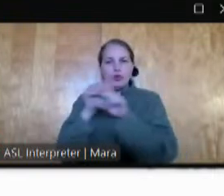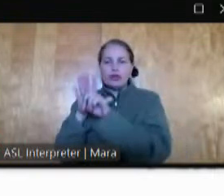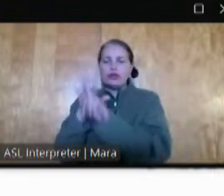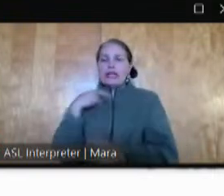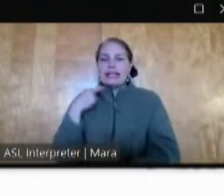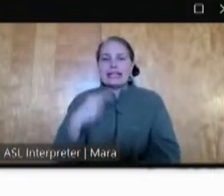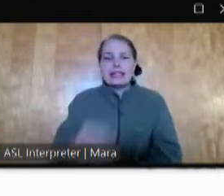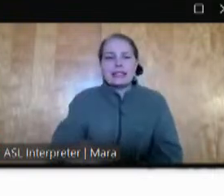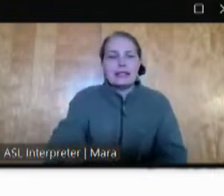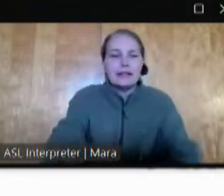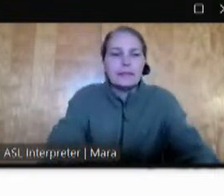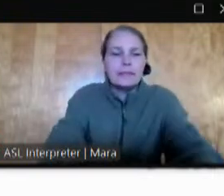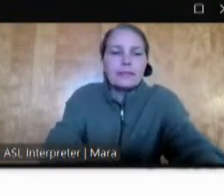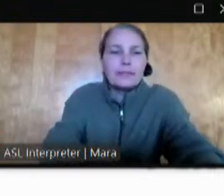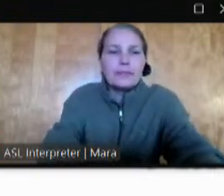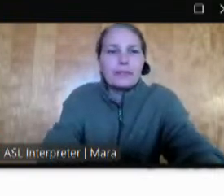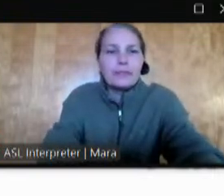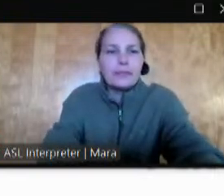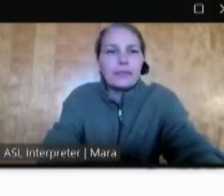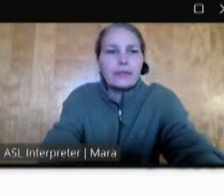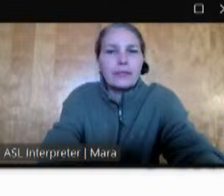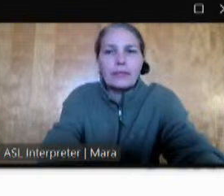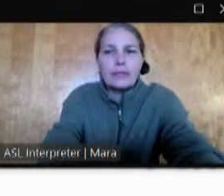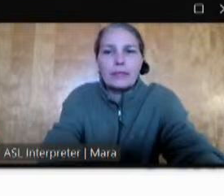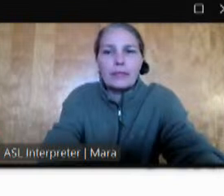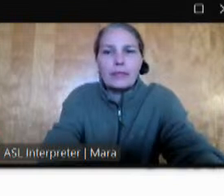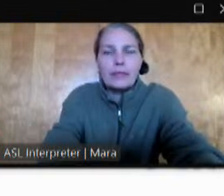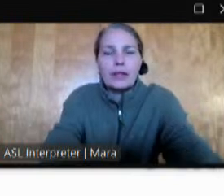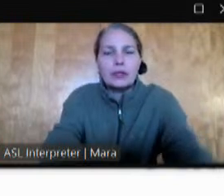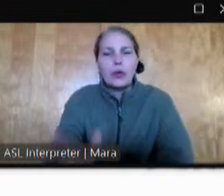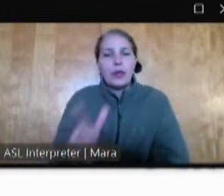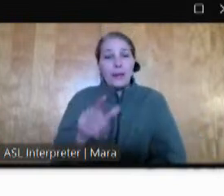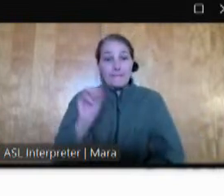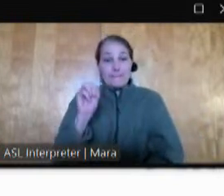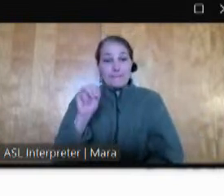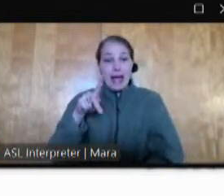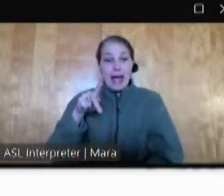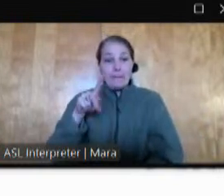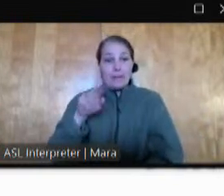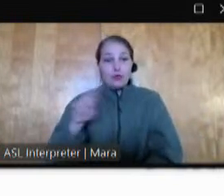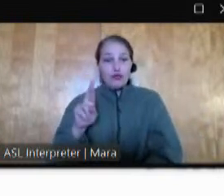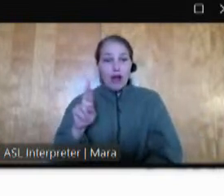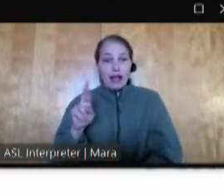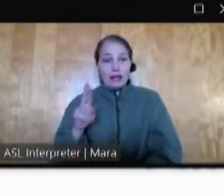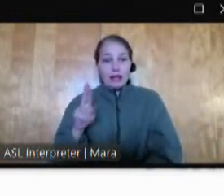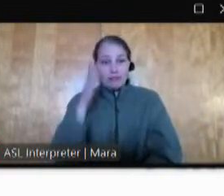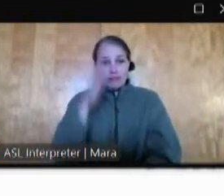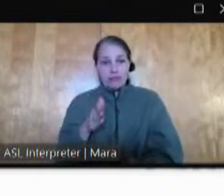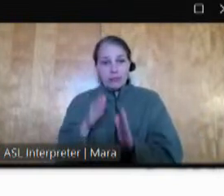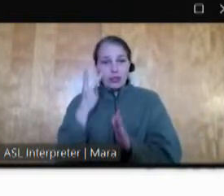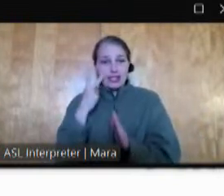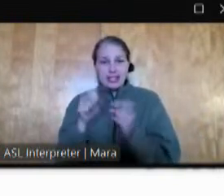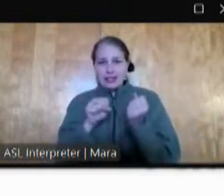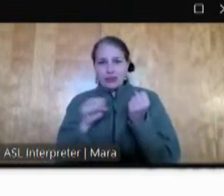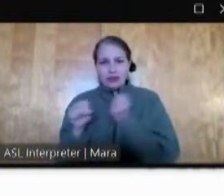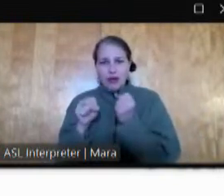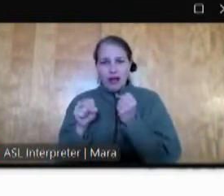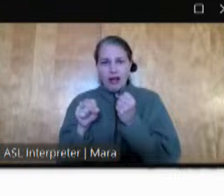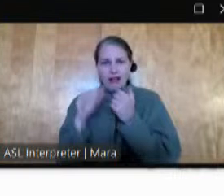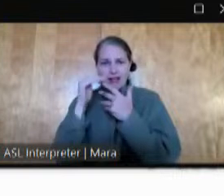So basically on the map on the right side, you can see the concentration levels or concentration